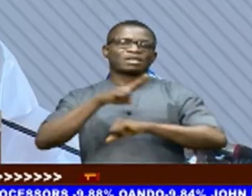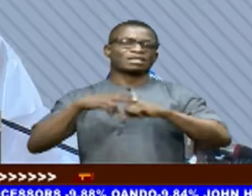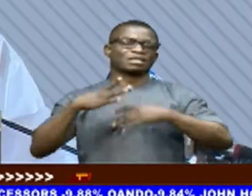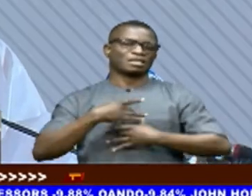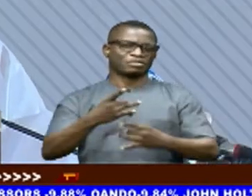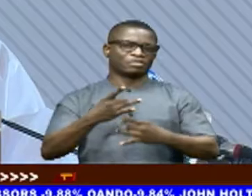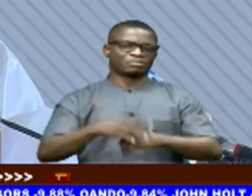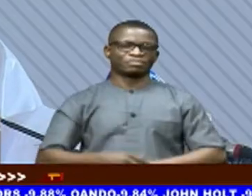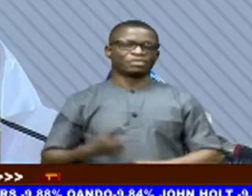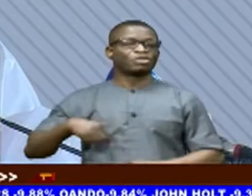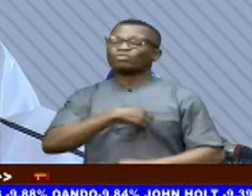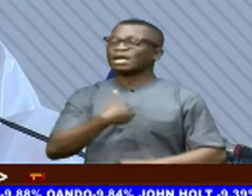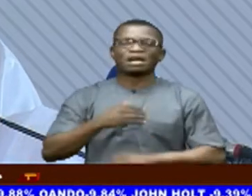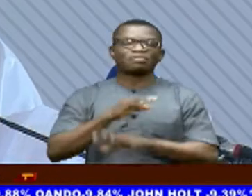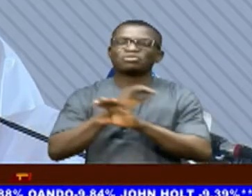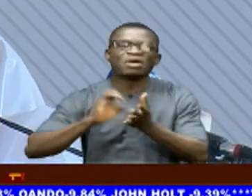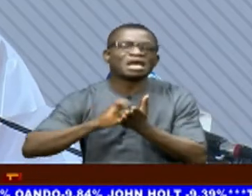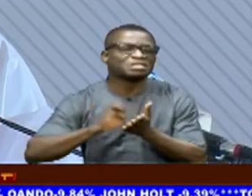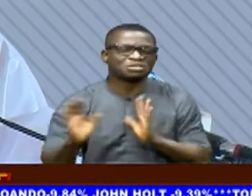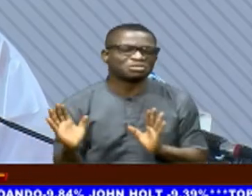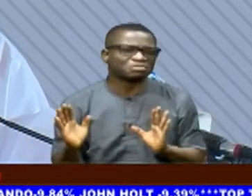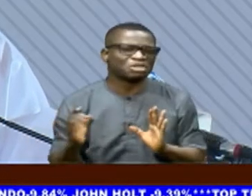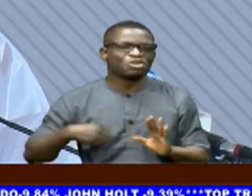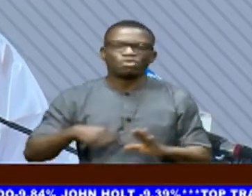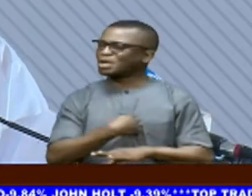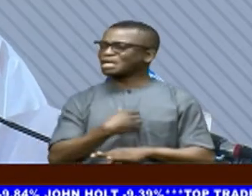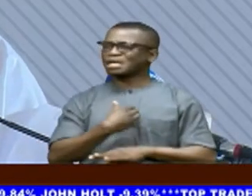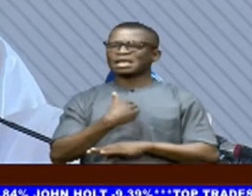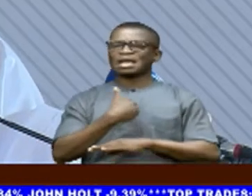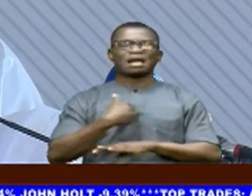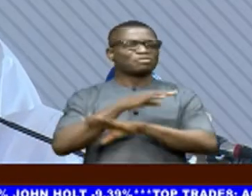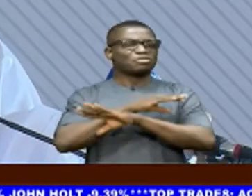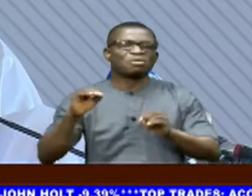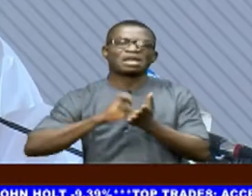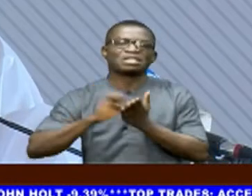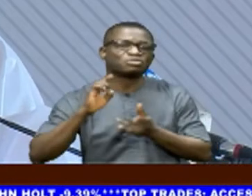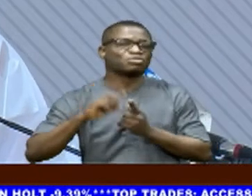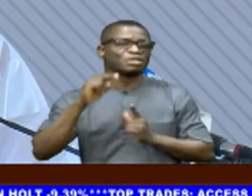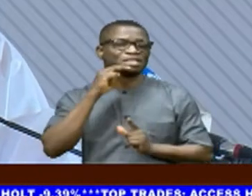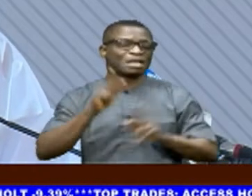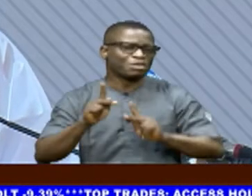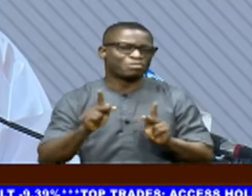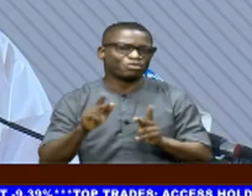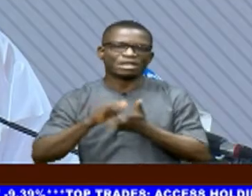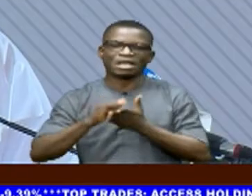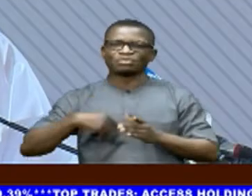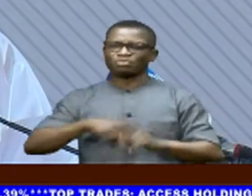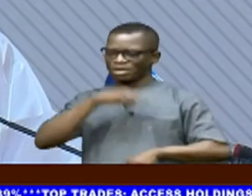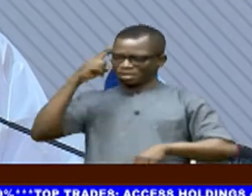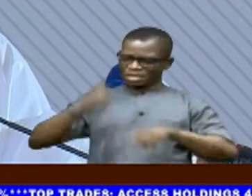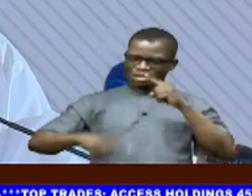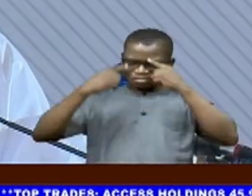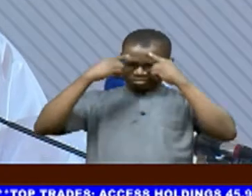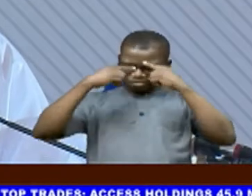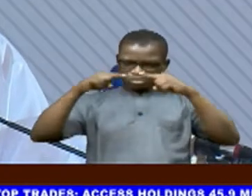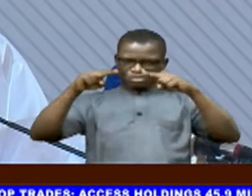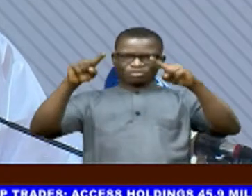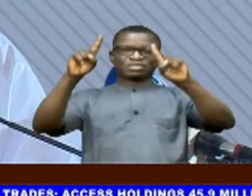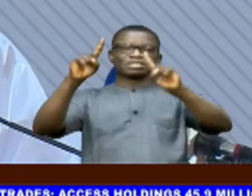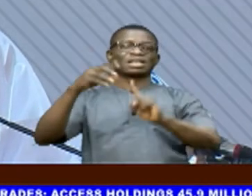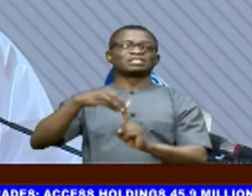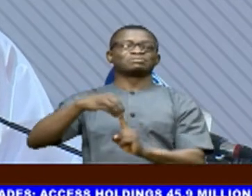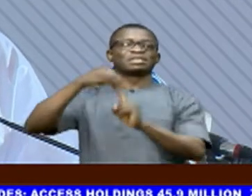no excuse. We have no excuse to the Nigerian people that we cannot be able to succeed,